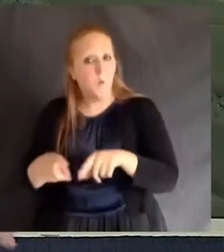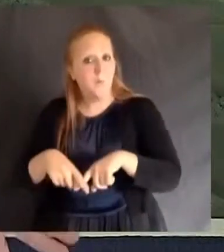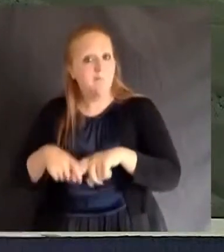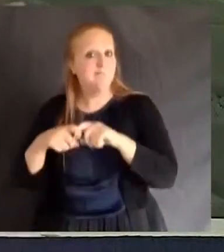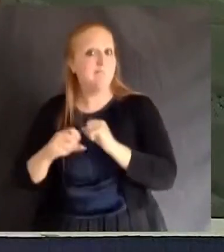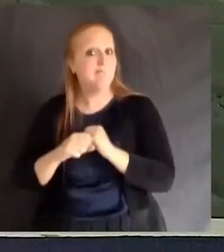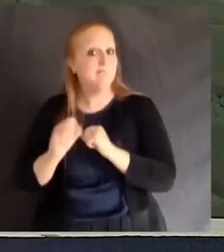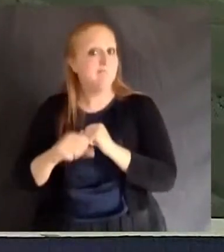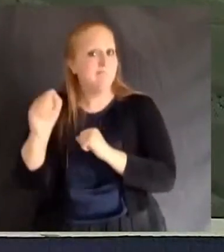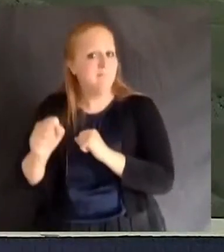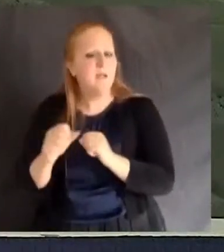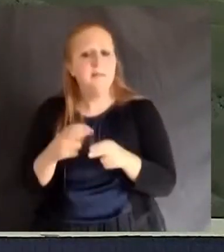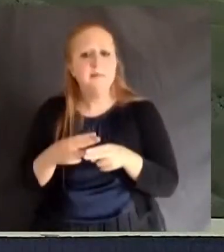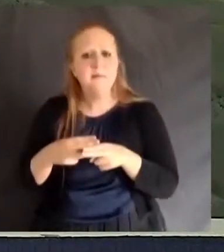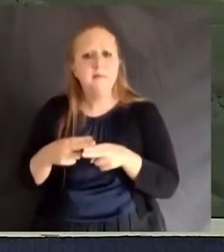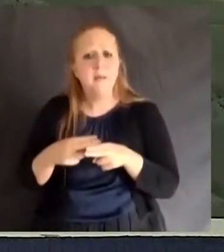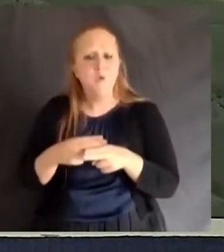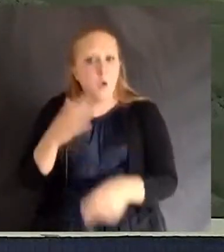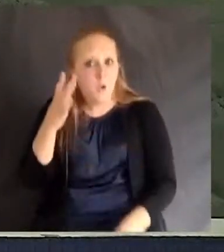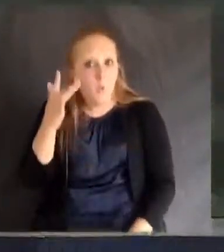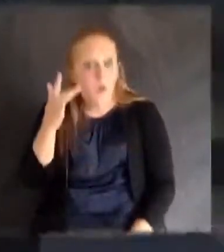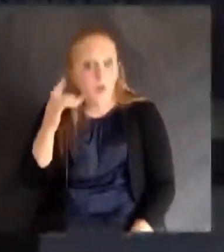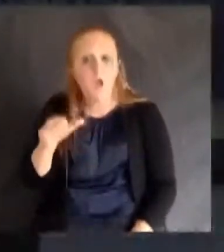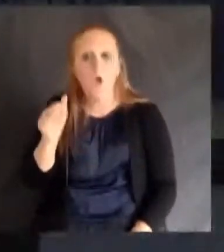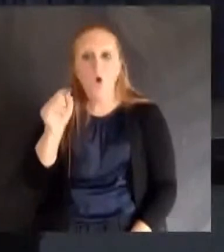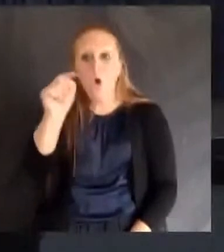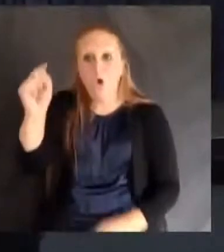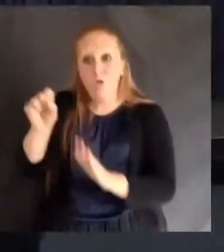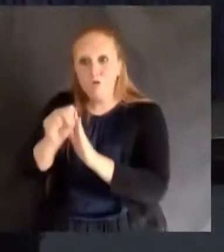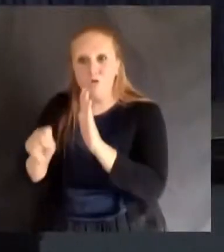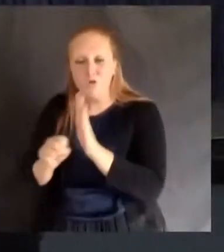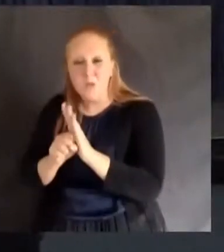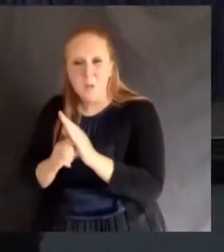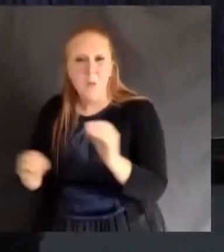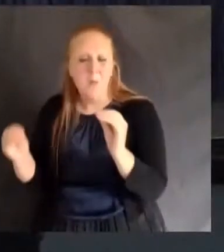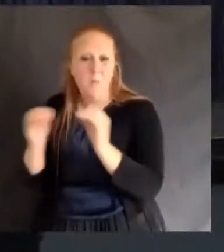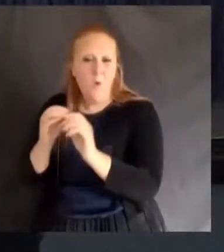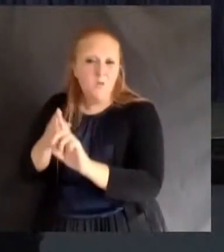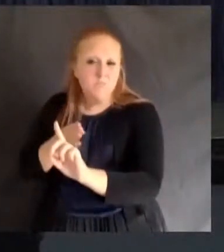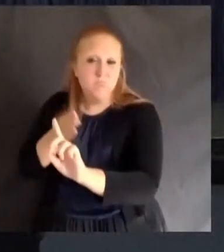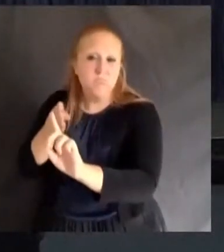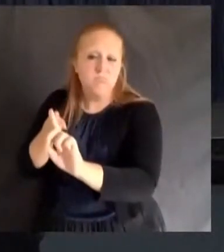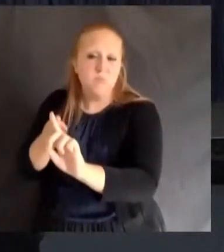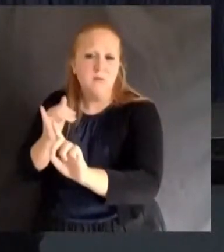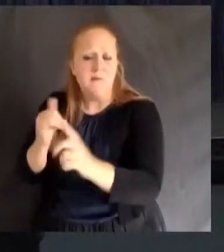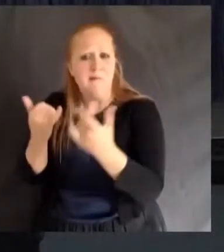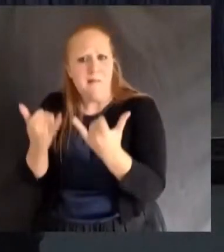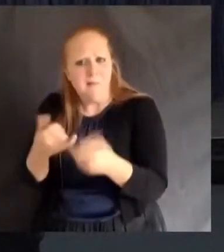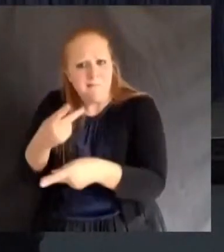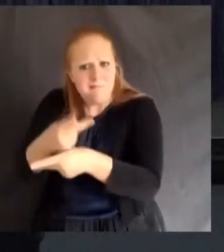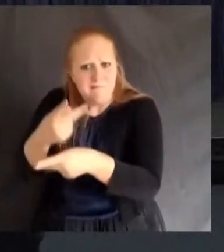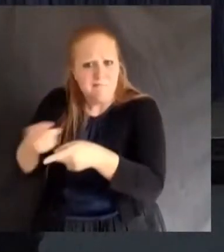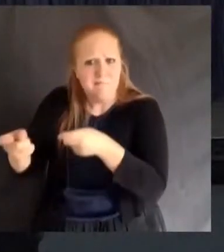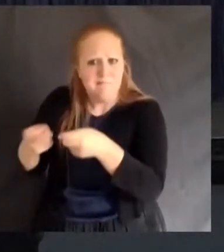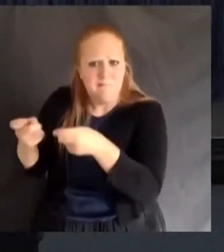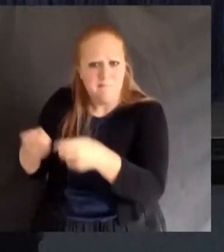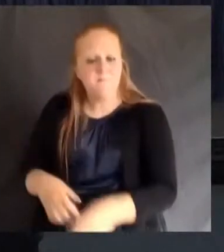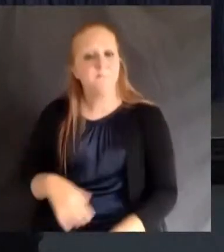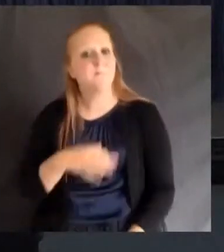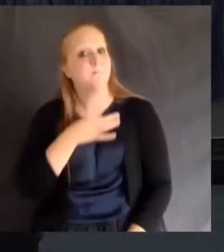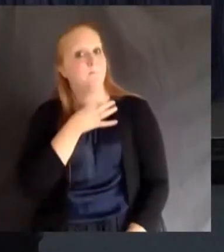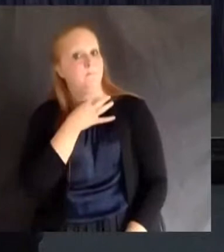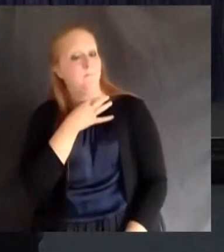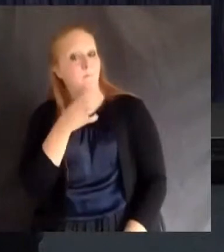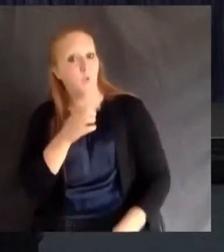hope they're just handling a surge from the other states. How much contact? I'm just curious, do you plan to work more collaboratively with Mayor Bill